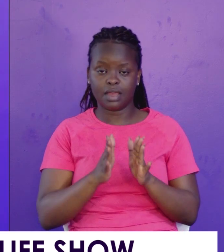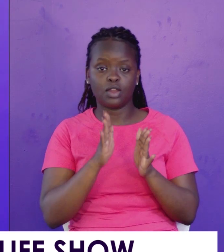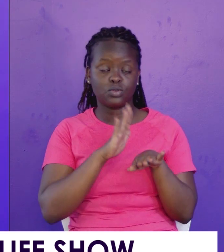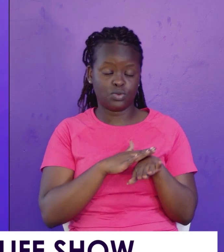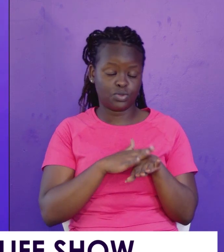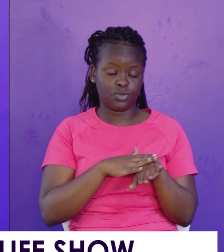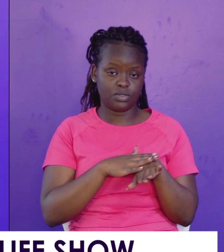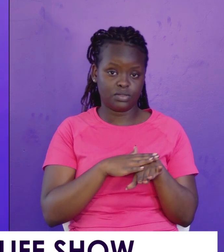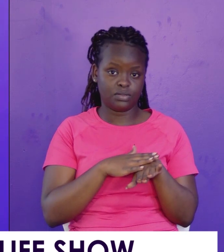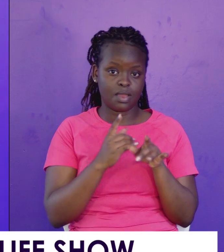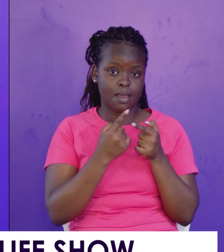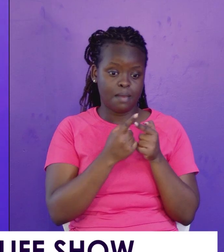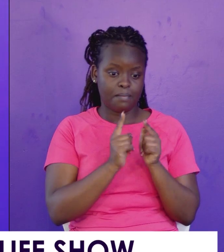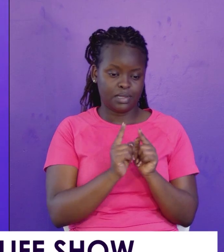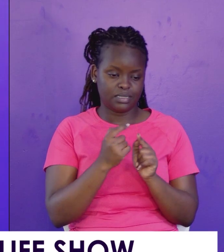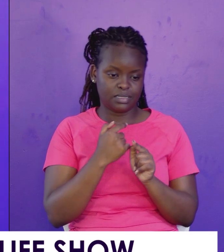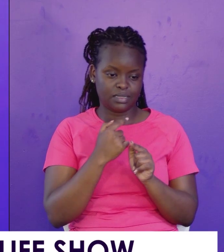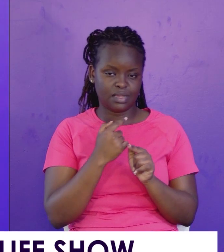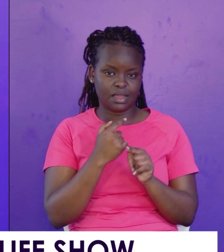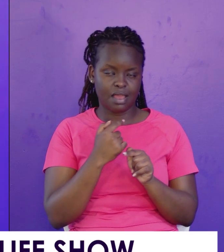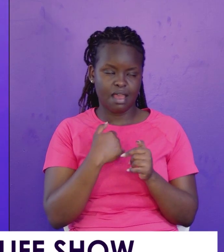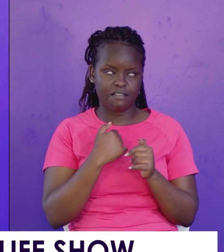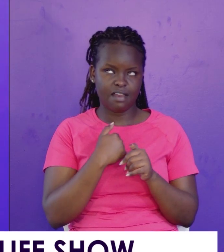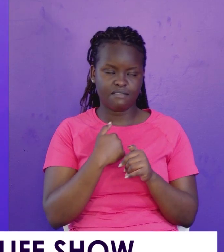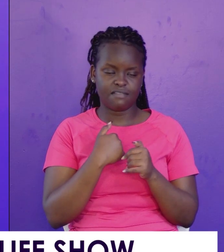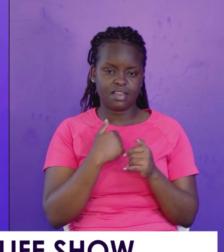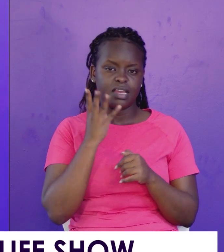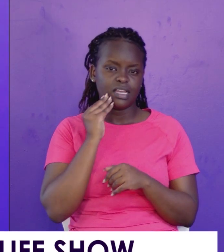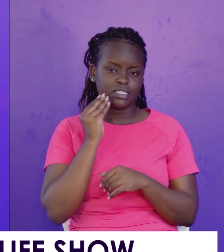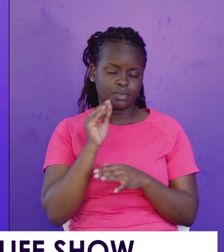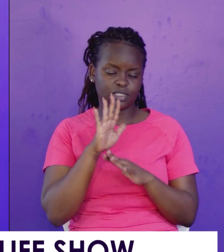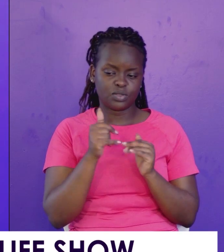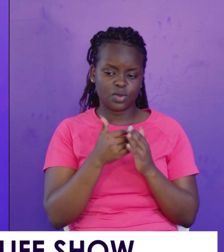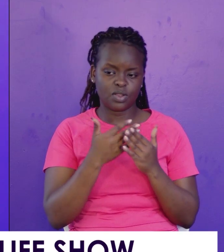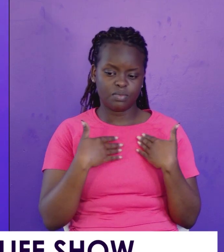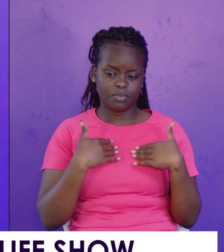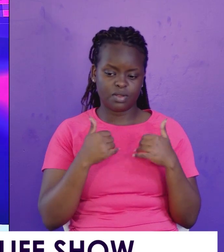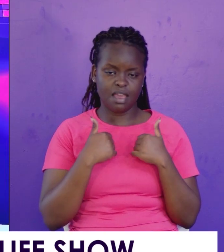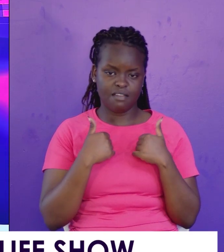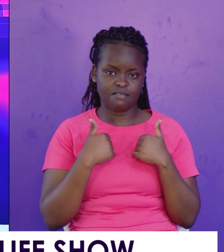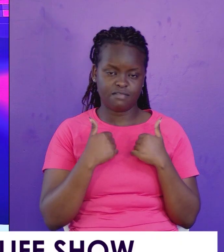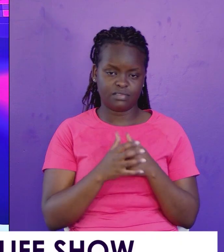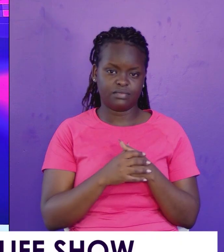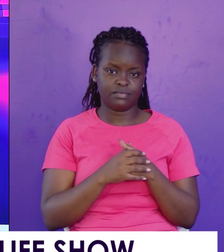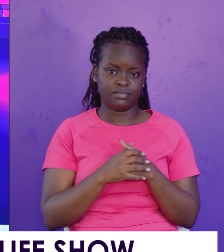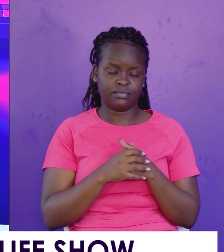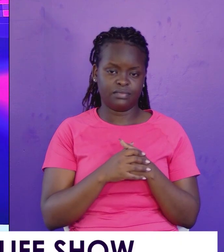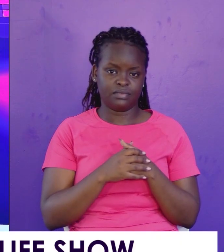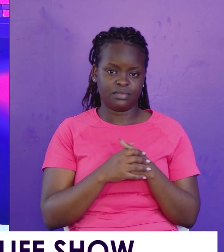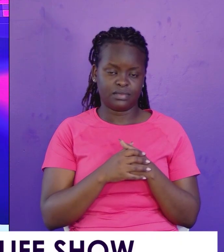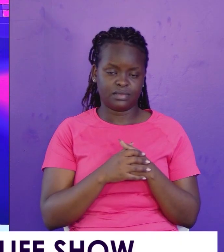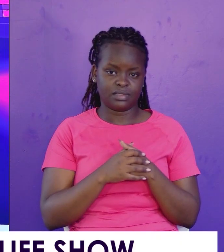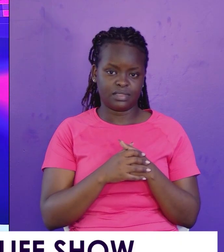without saying. But I had one nasty experience. Which everybody has in Where- a communication situation. Yeah, where I